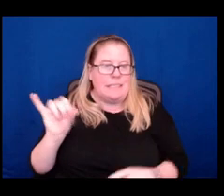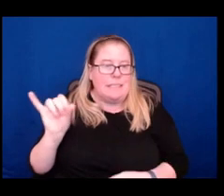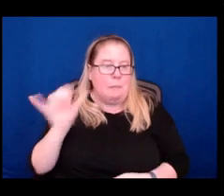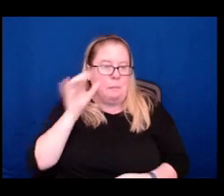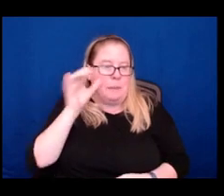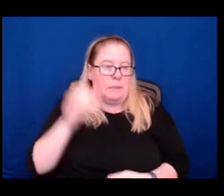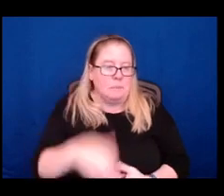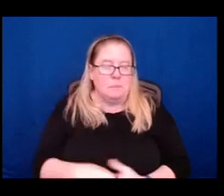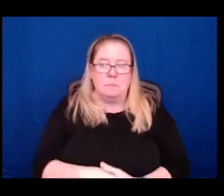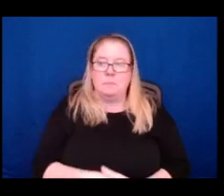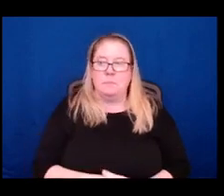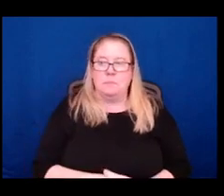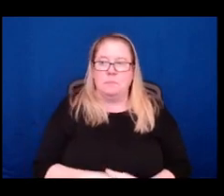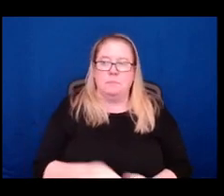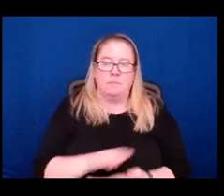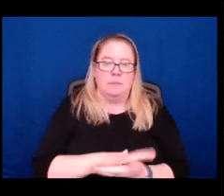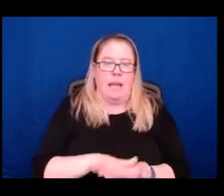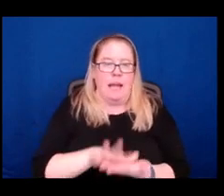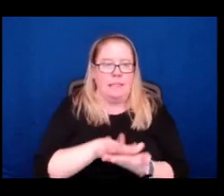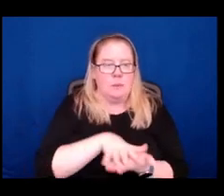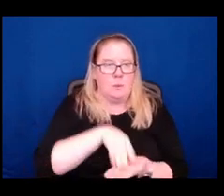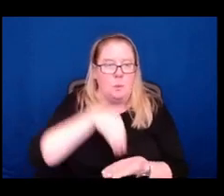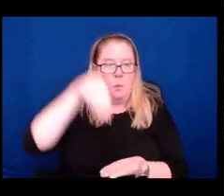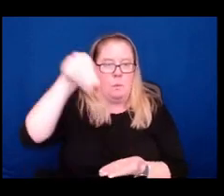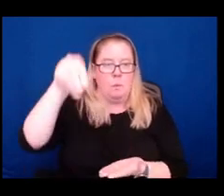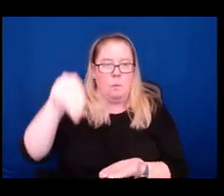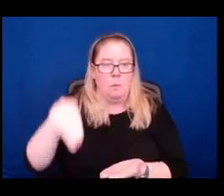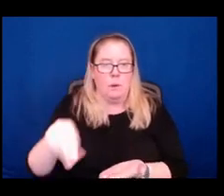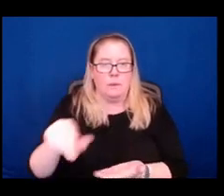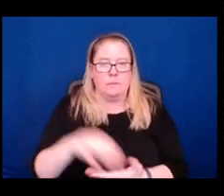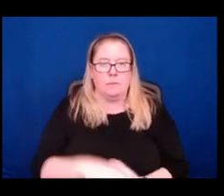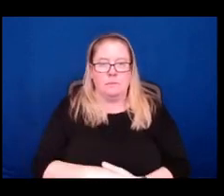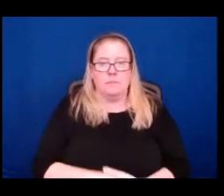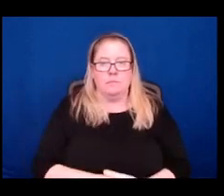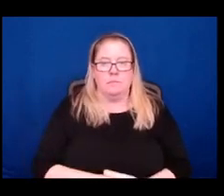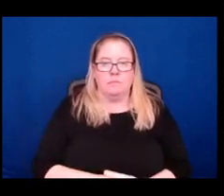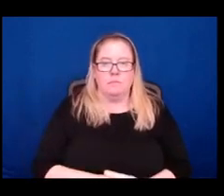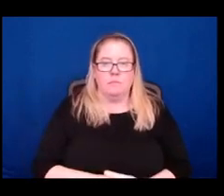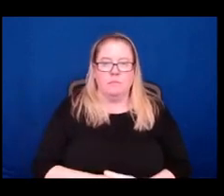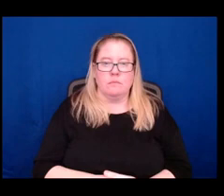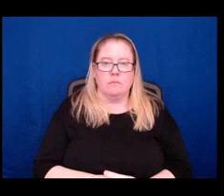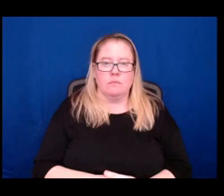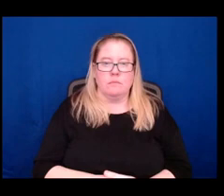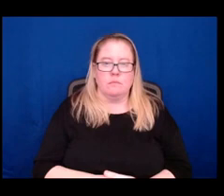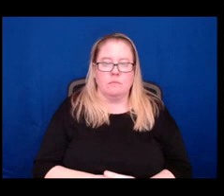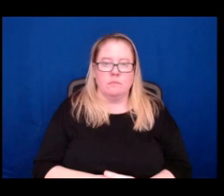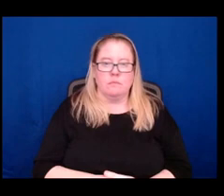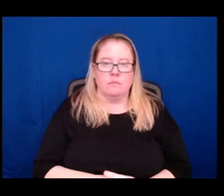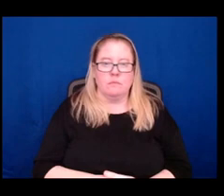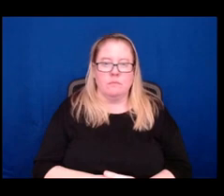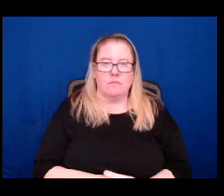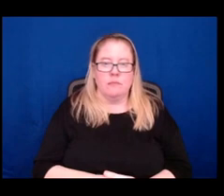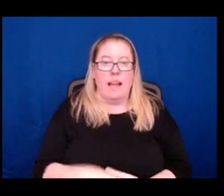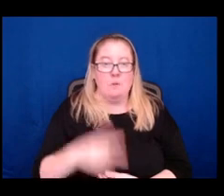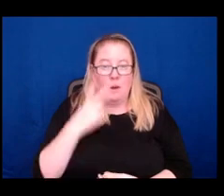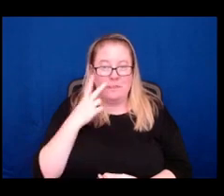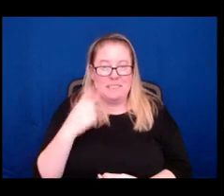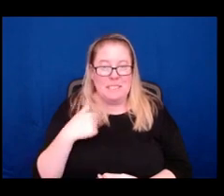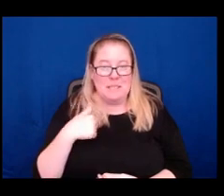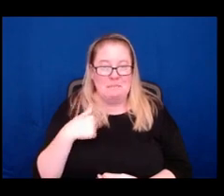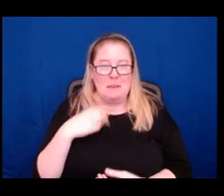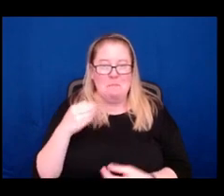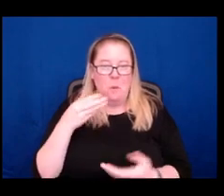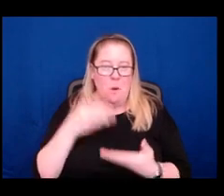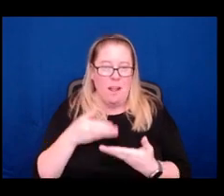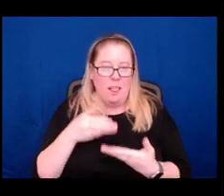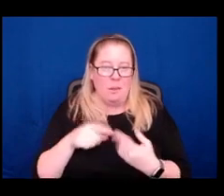julienne style chop. And I want to make sure you guys can see me, so I'm going to get a little closer to you